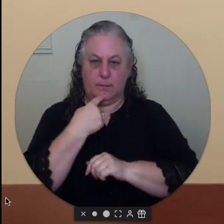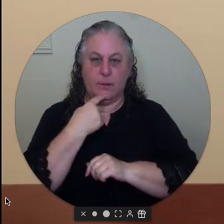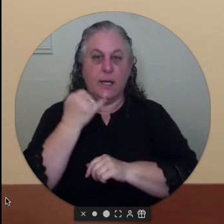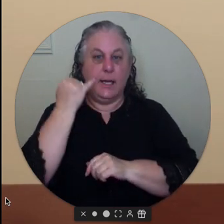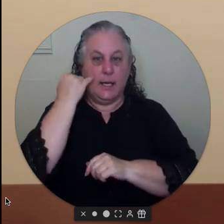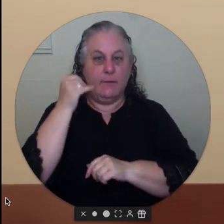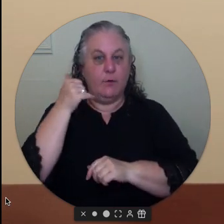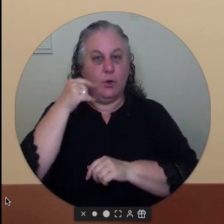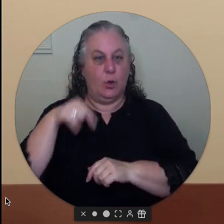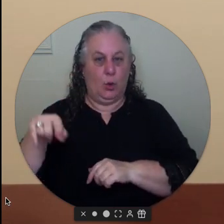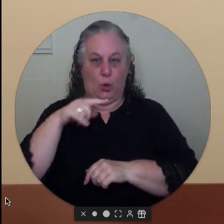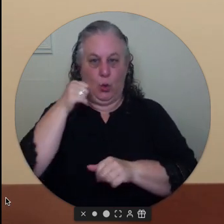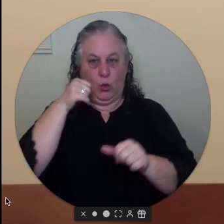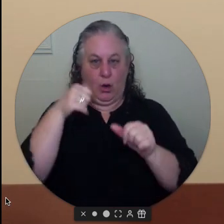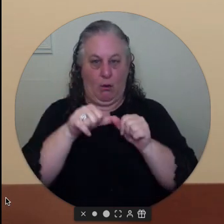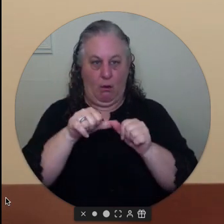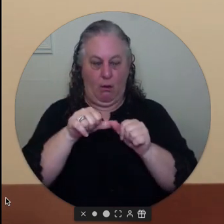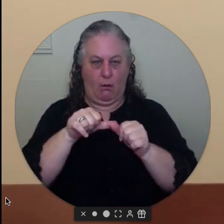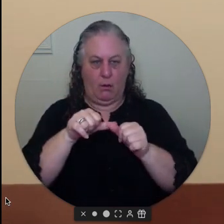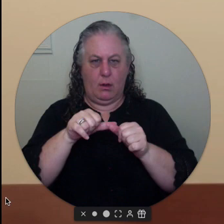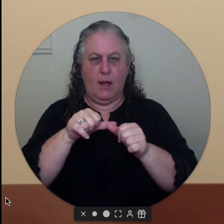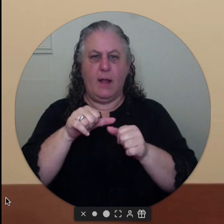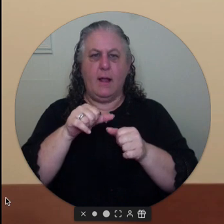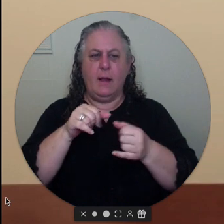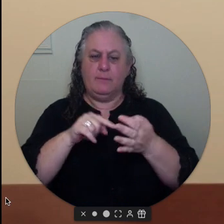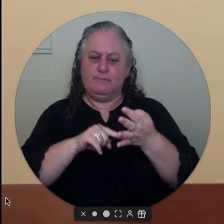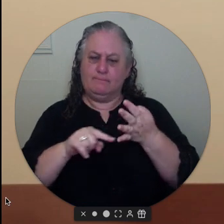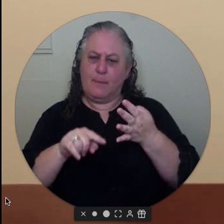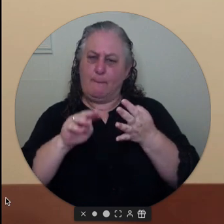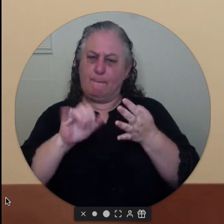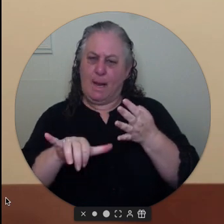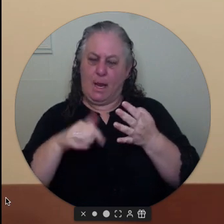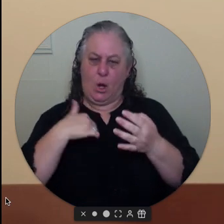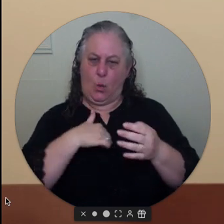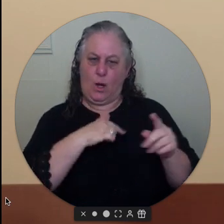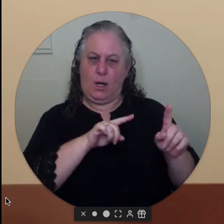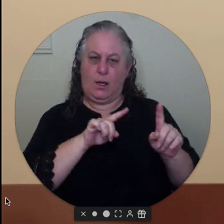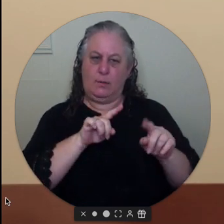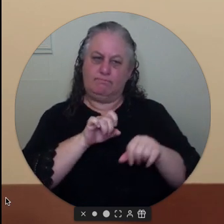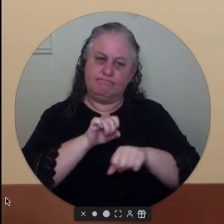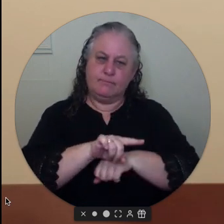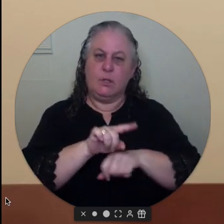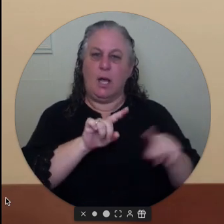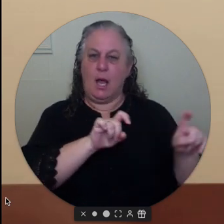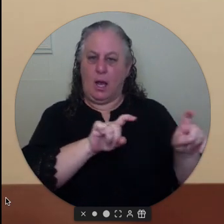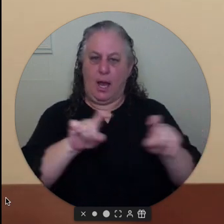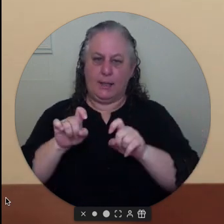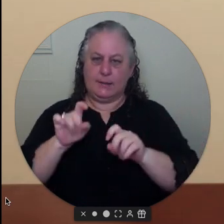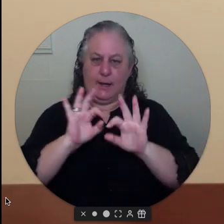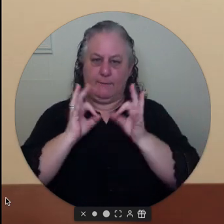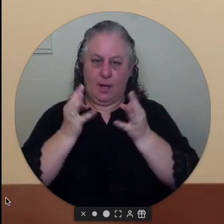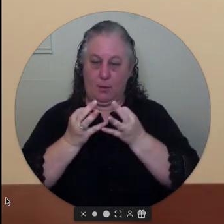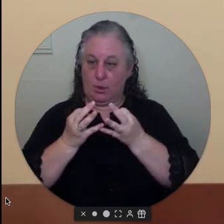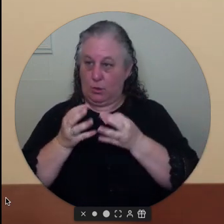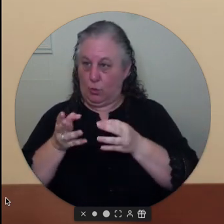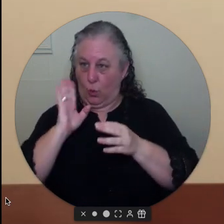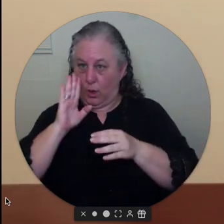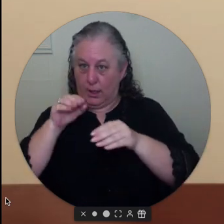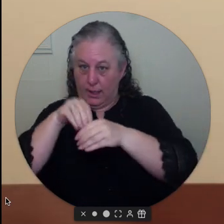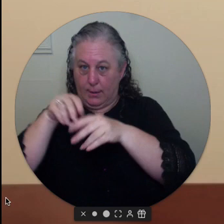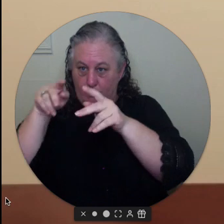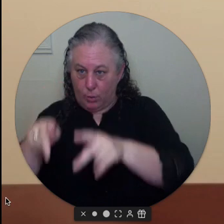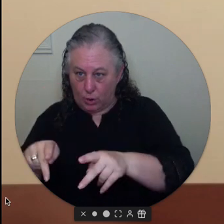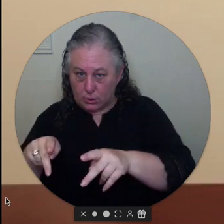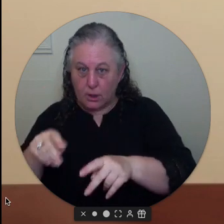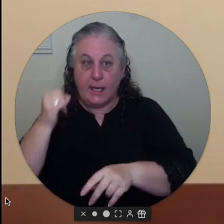you recall, at the end of May, we sent out a preliminary survey asking our families, are you in person, or if